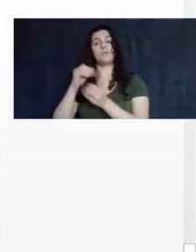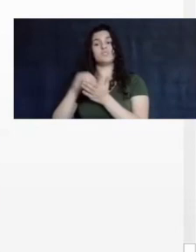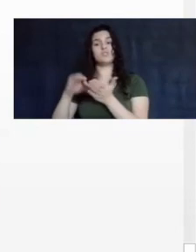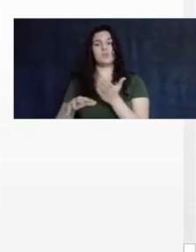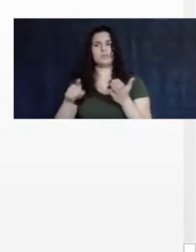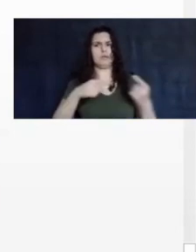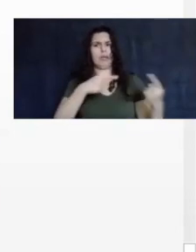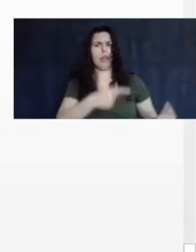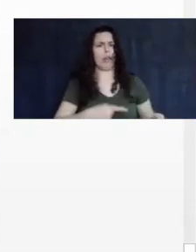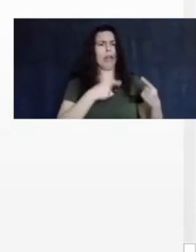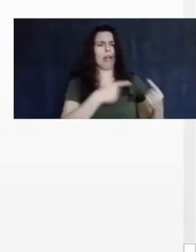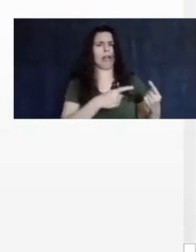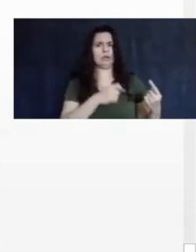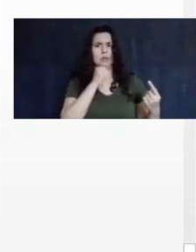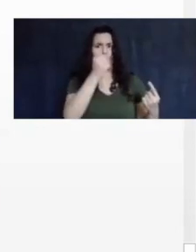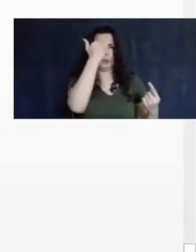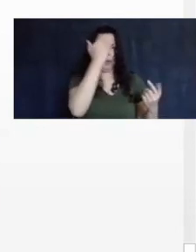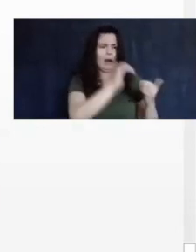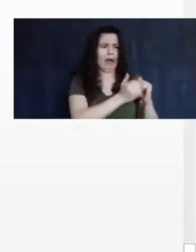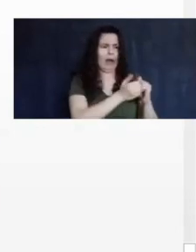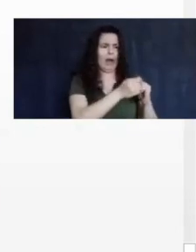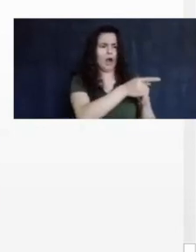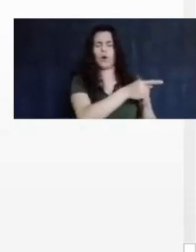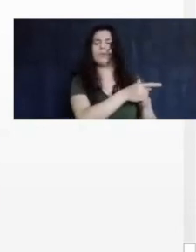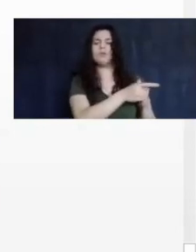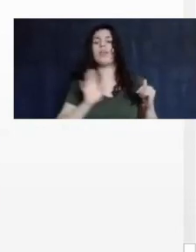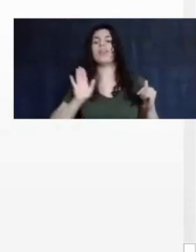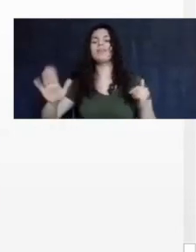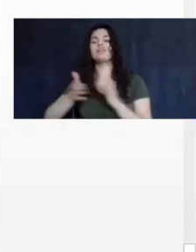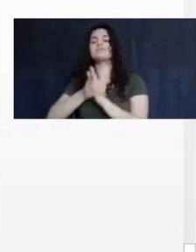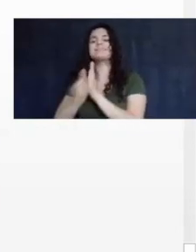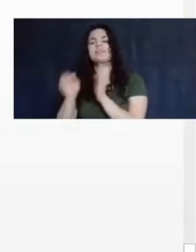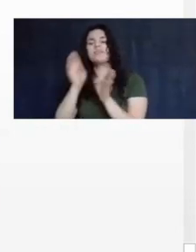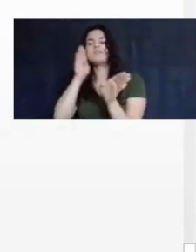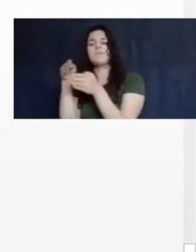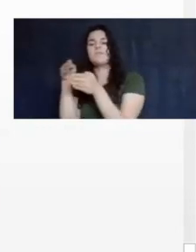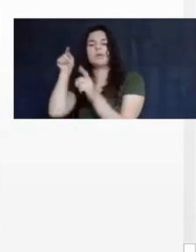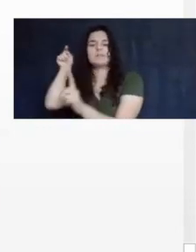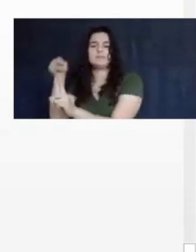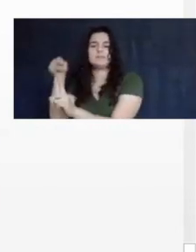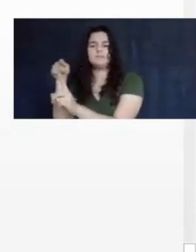and instead focuses on areas in which they're very familiar, which is your